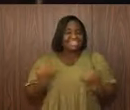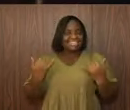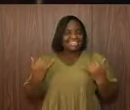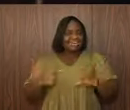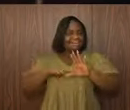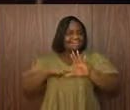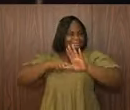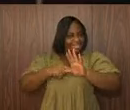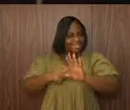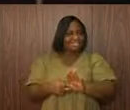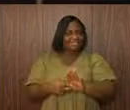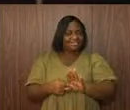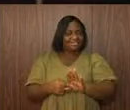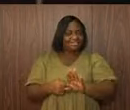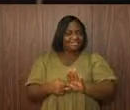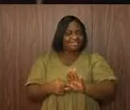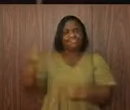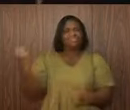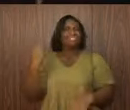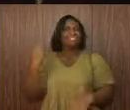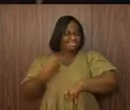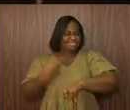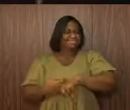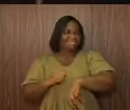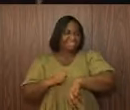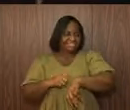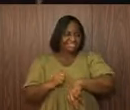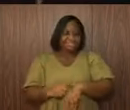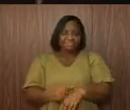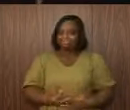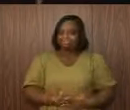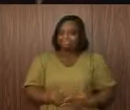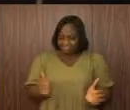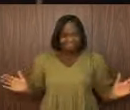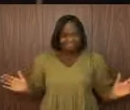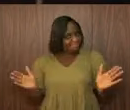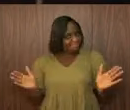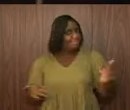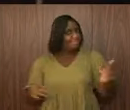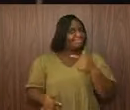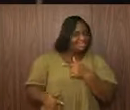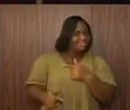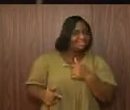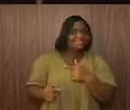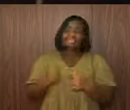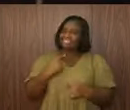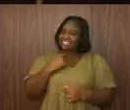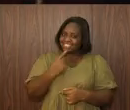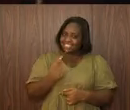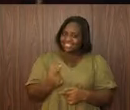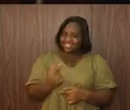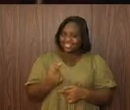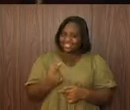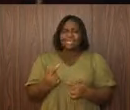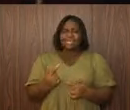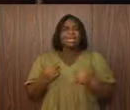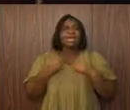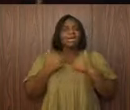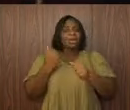of the difficulties, which is encourages me to say that with hard